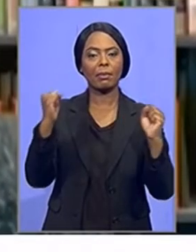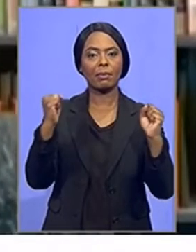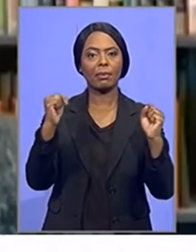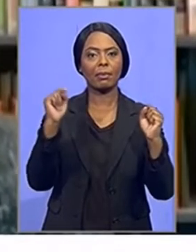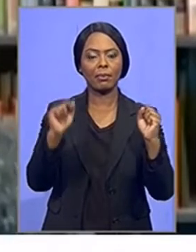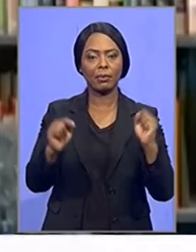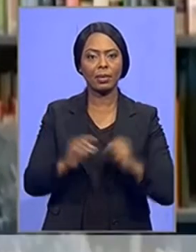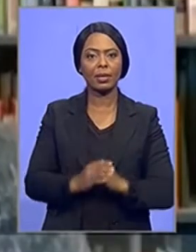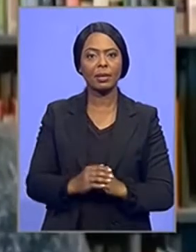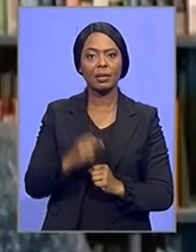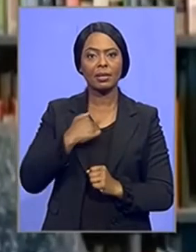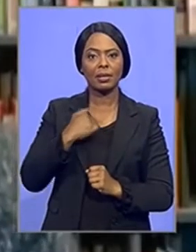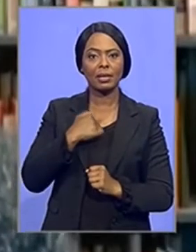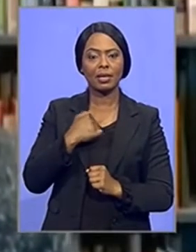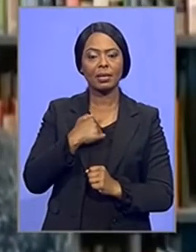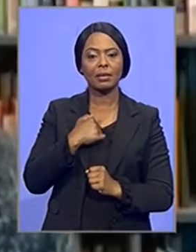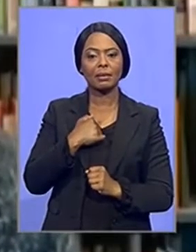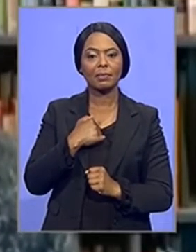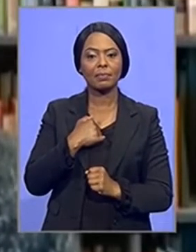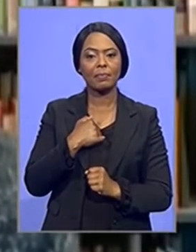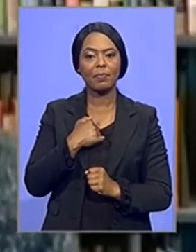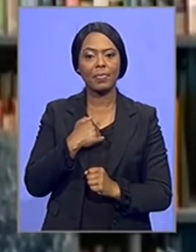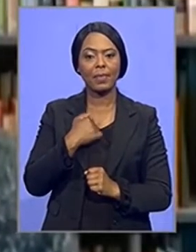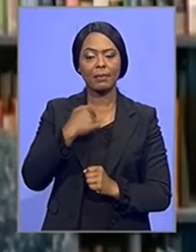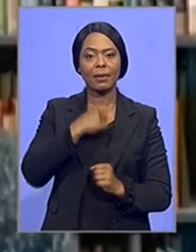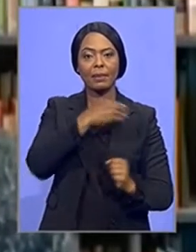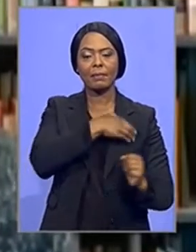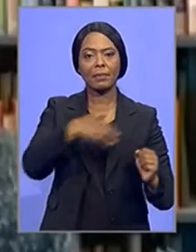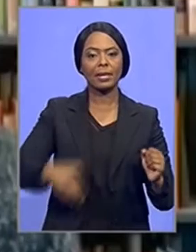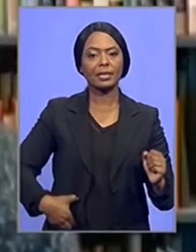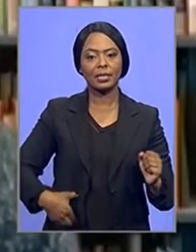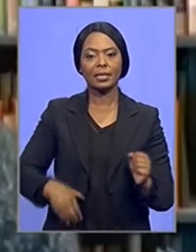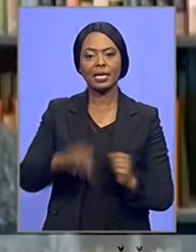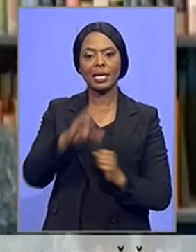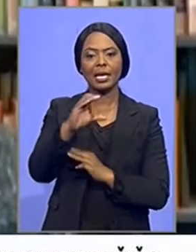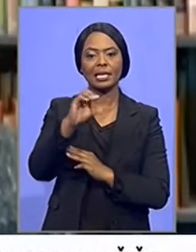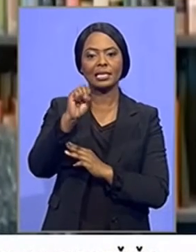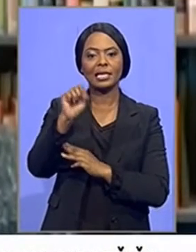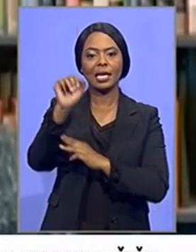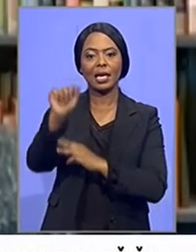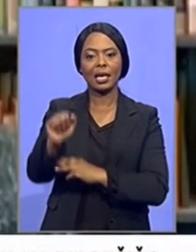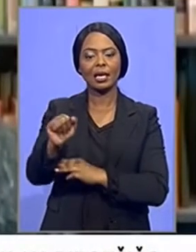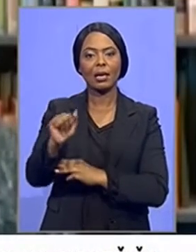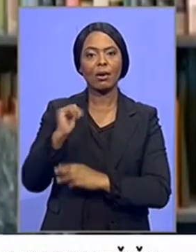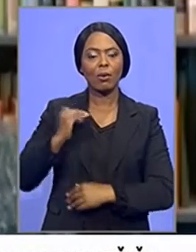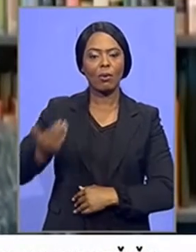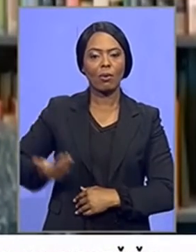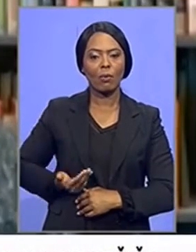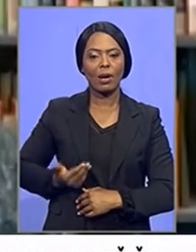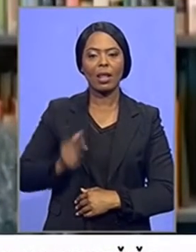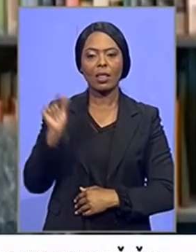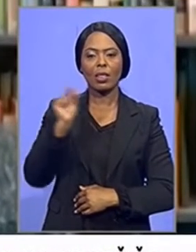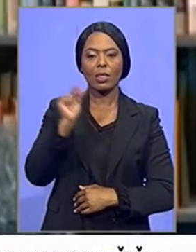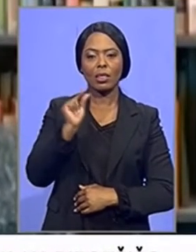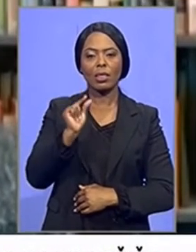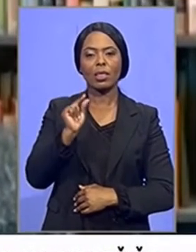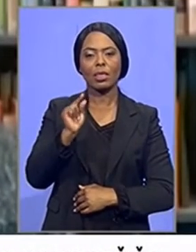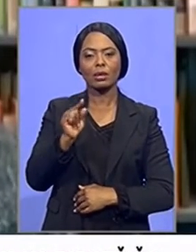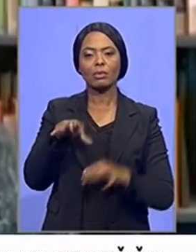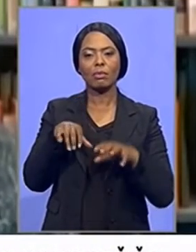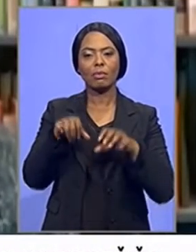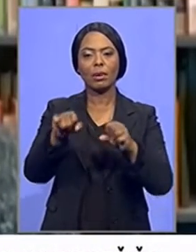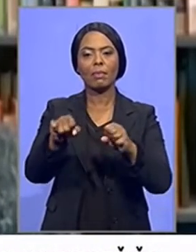I'm the furthest as the president of the SCA that women have come close to smelling,